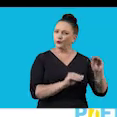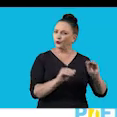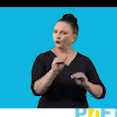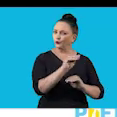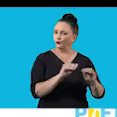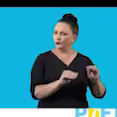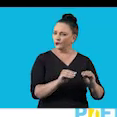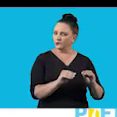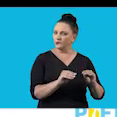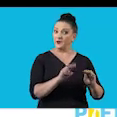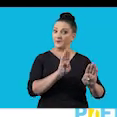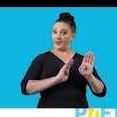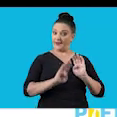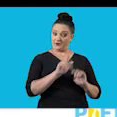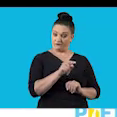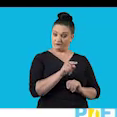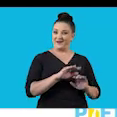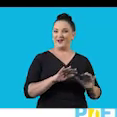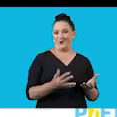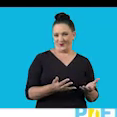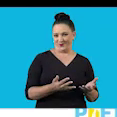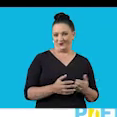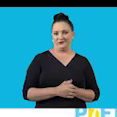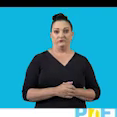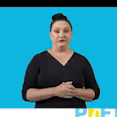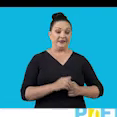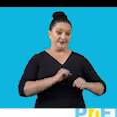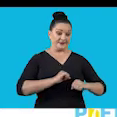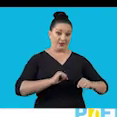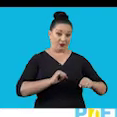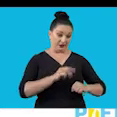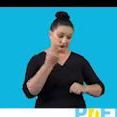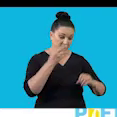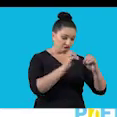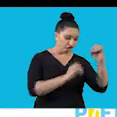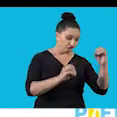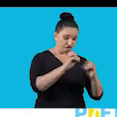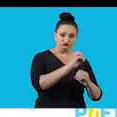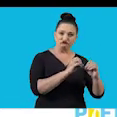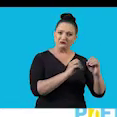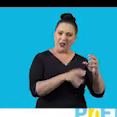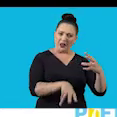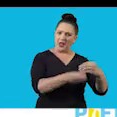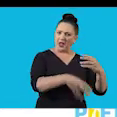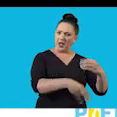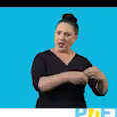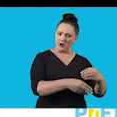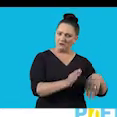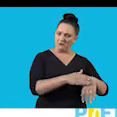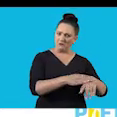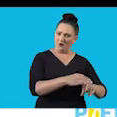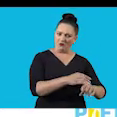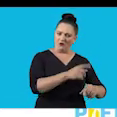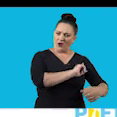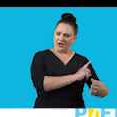move? Basically, we're looking at the behavior of these particles. We look at the spaces as we are adding or removing the